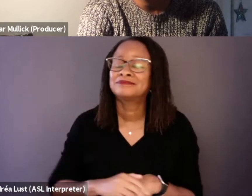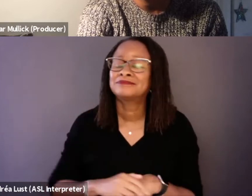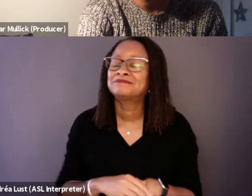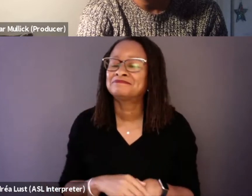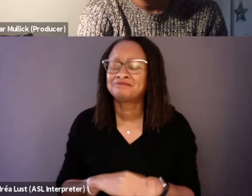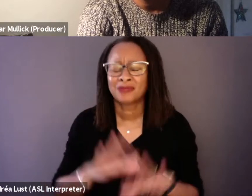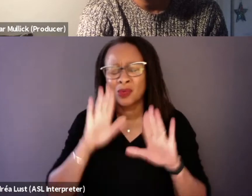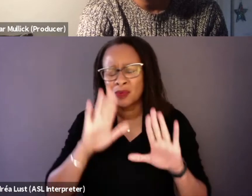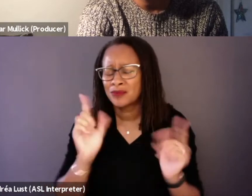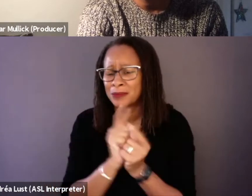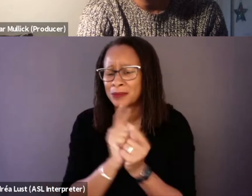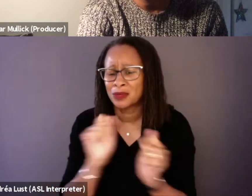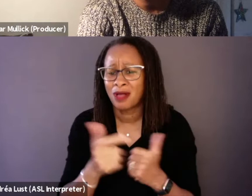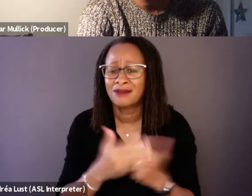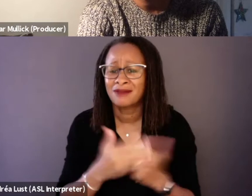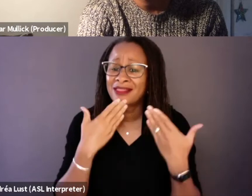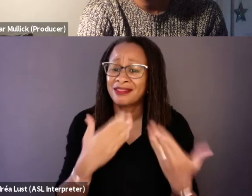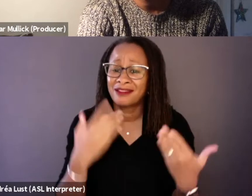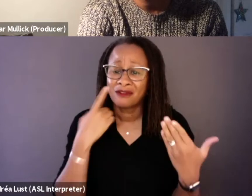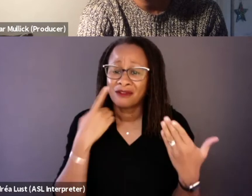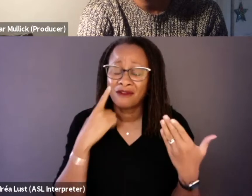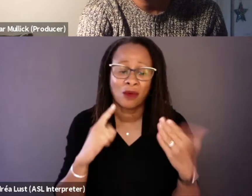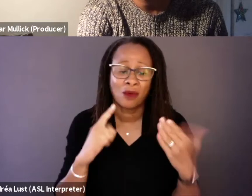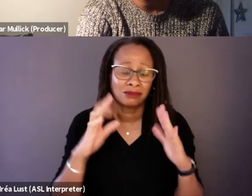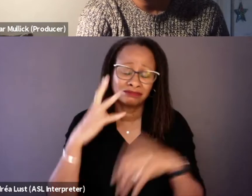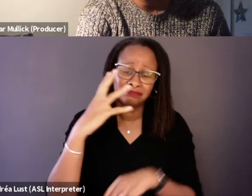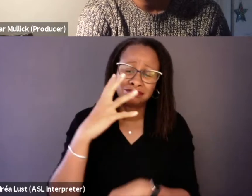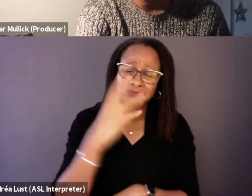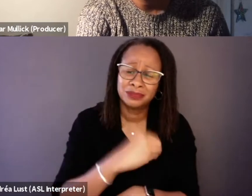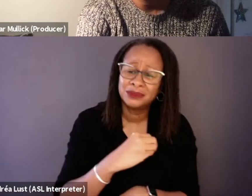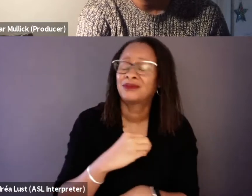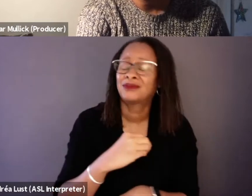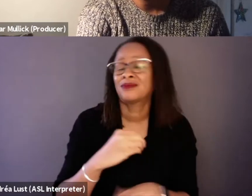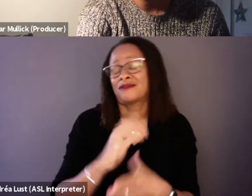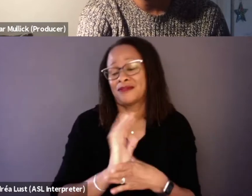all, and thank you for such a beautiful film.